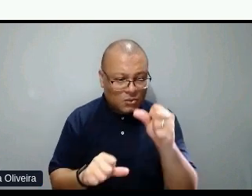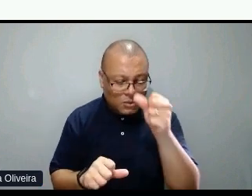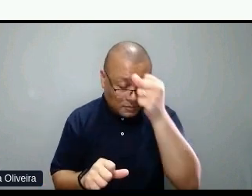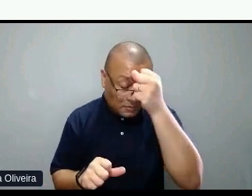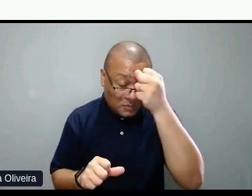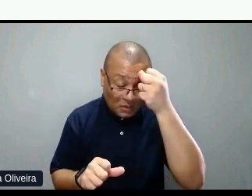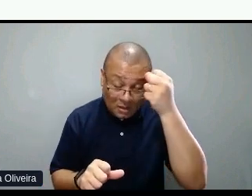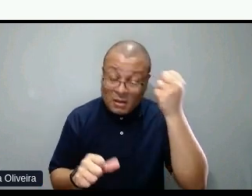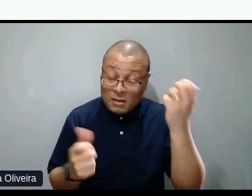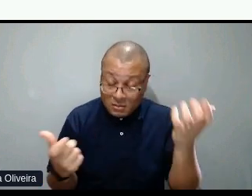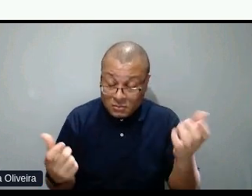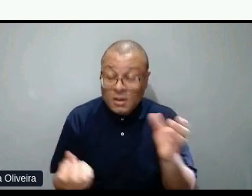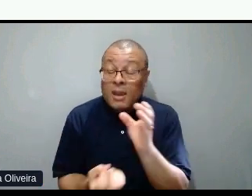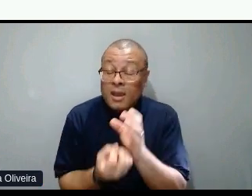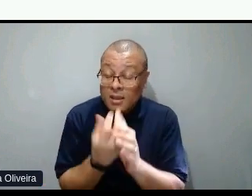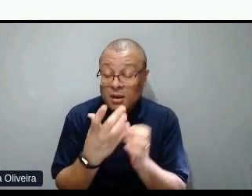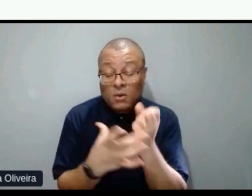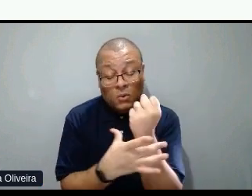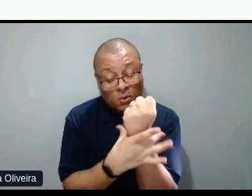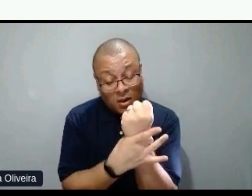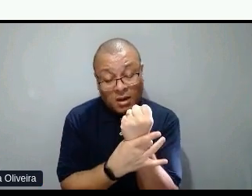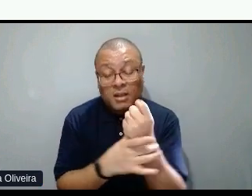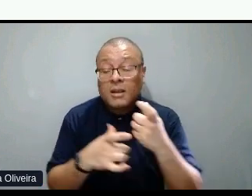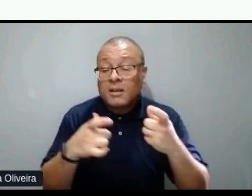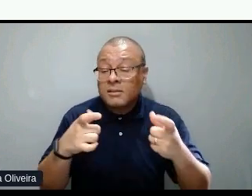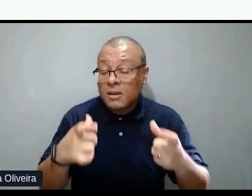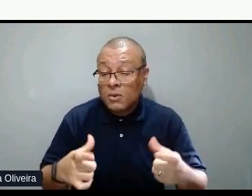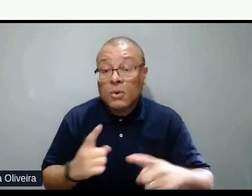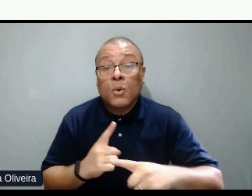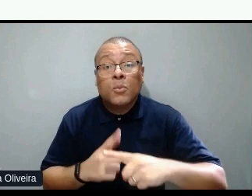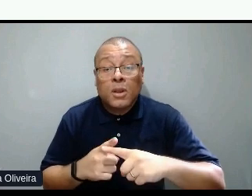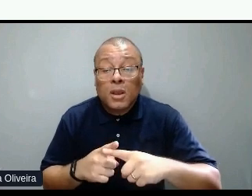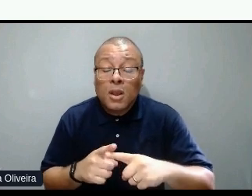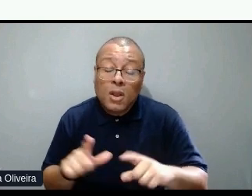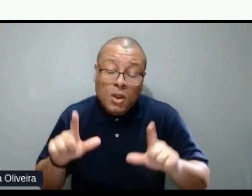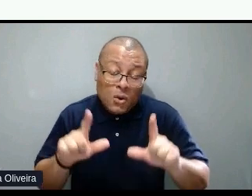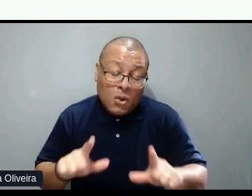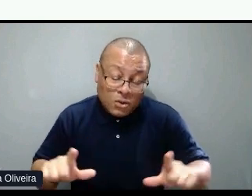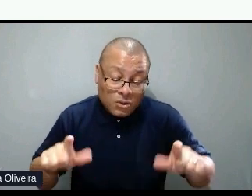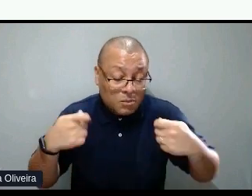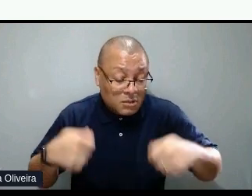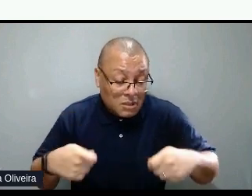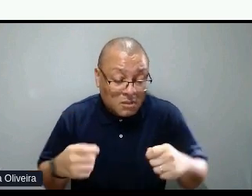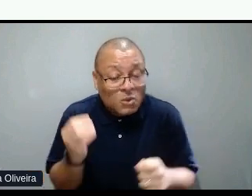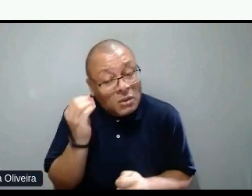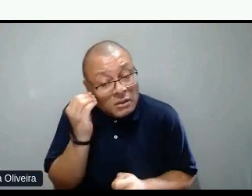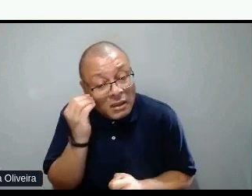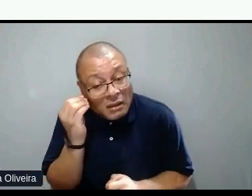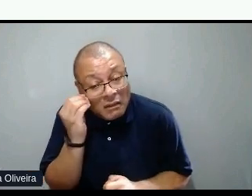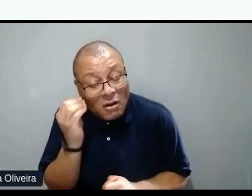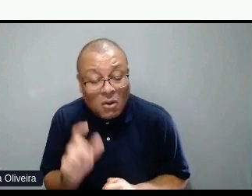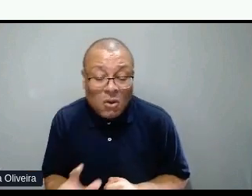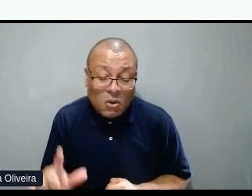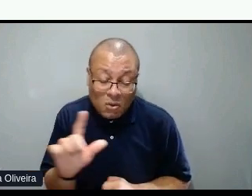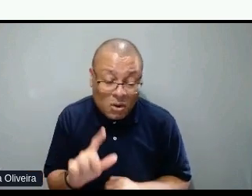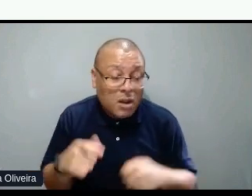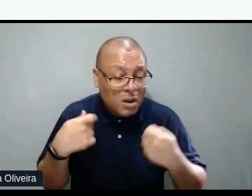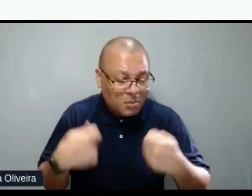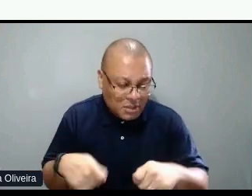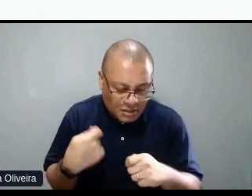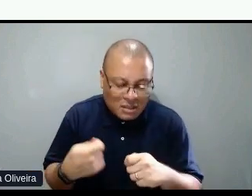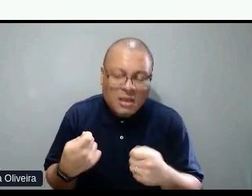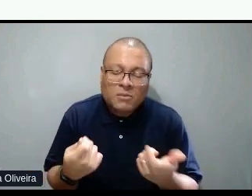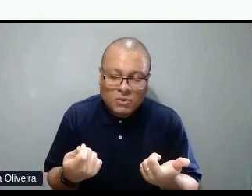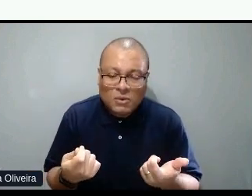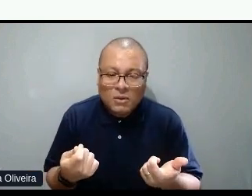need the psychological safety because a lot of it, you can say, of course, people need to treat each other nicely. Of course, you need to be able to speak